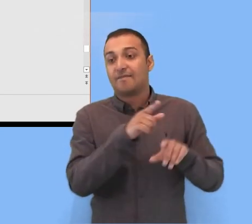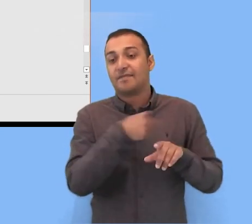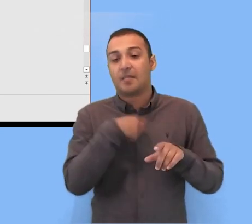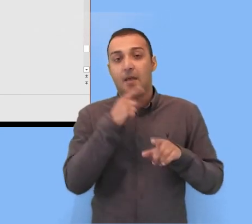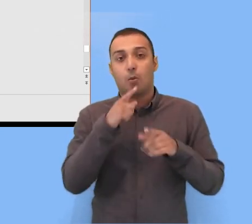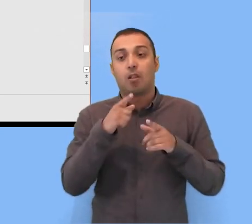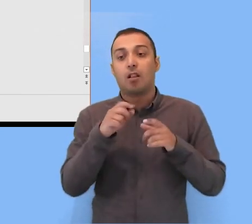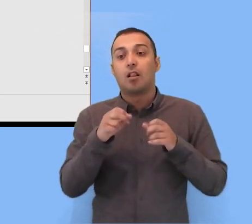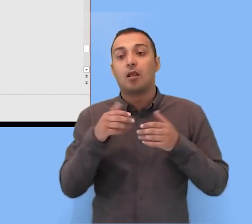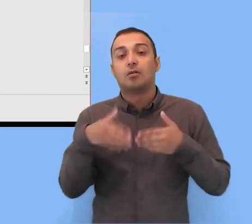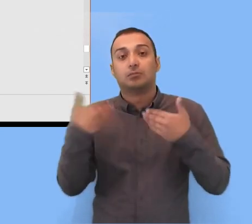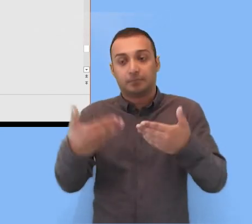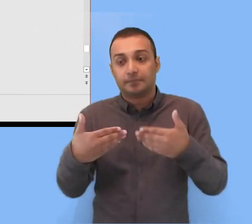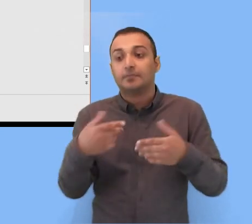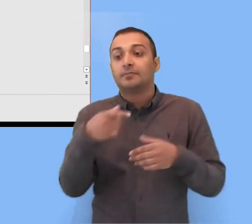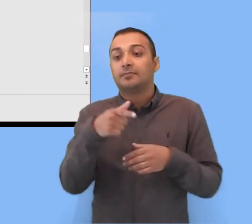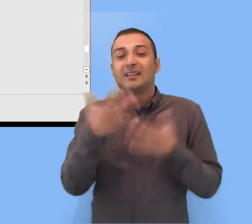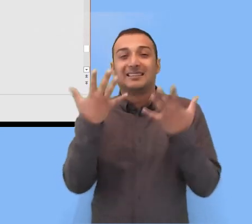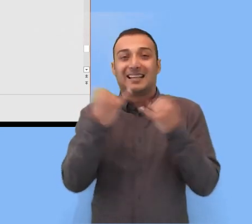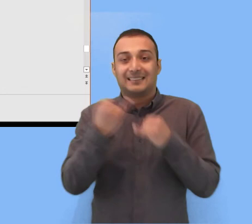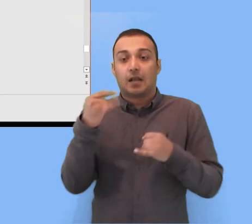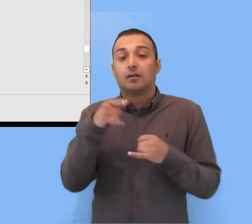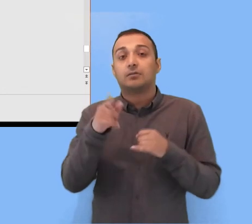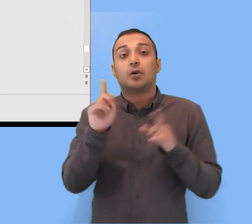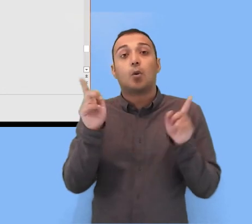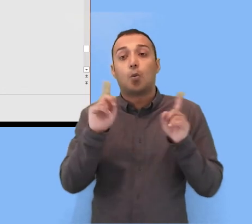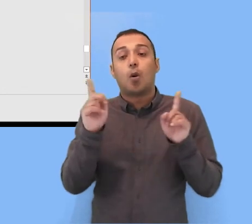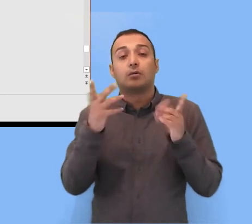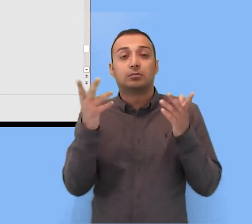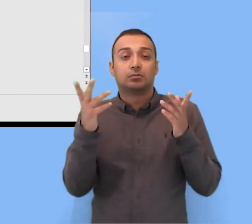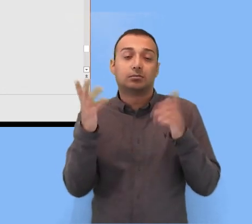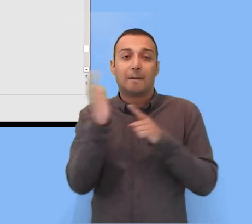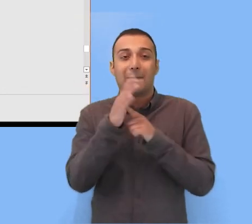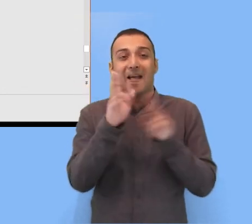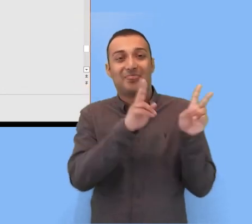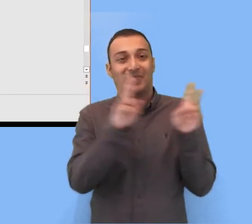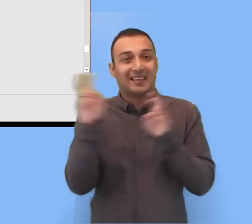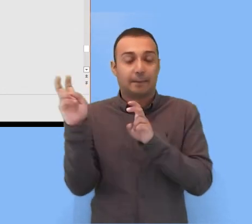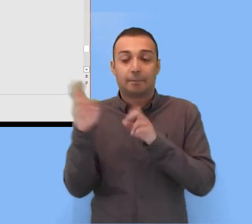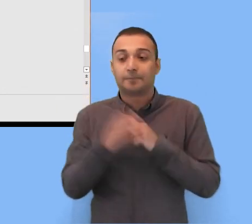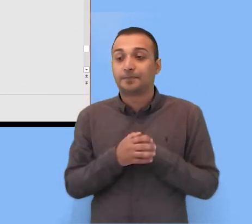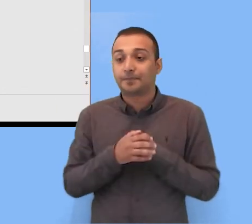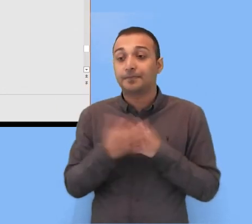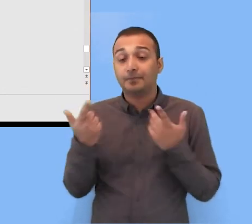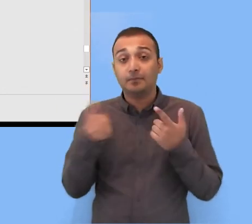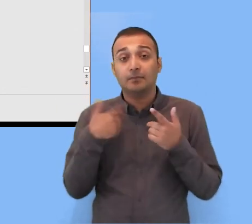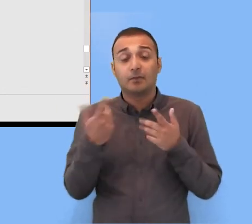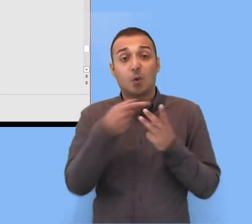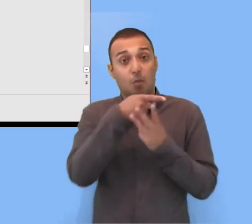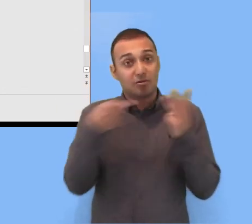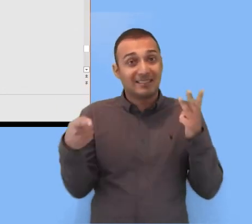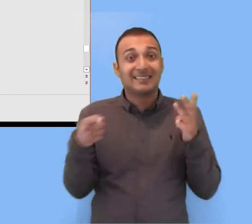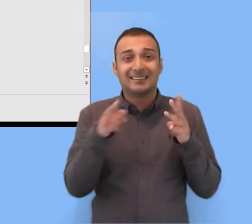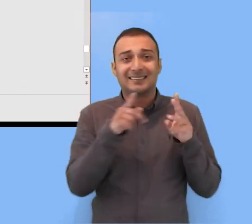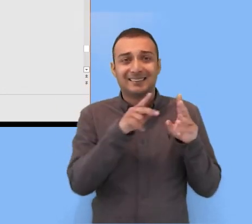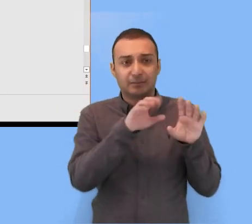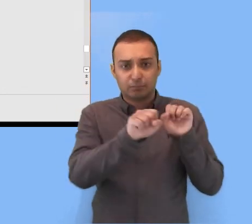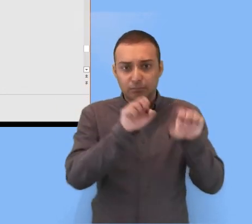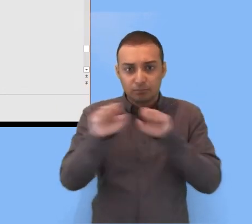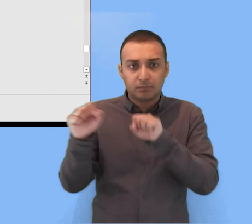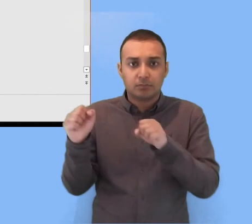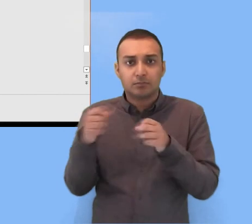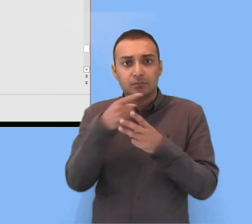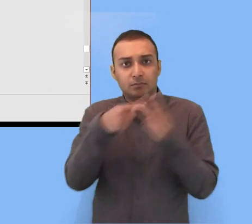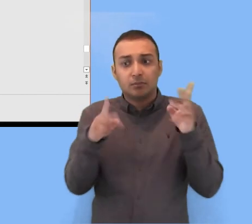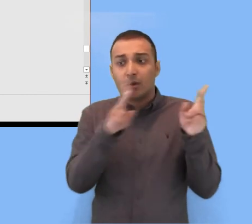maybe say 10 seconds on what the main themes were. Sounds good. Yep, which were they wanted to know about their